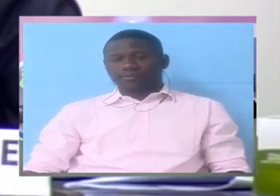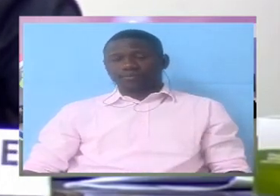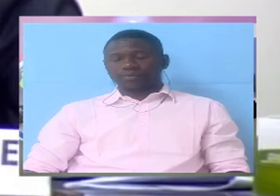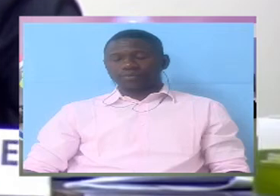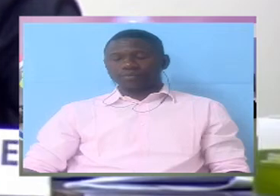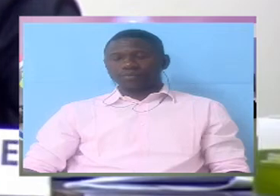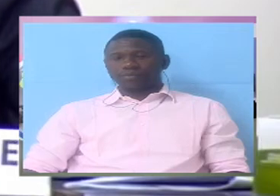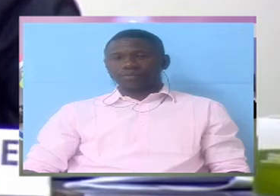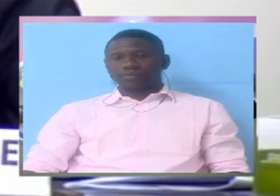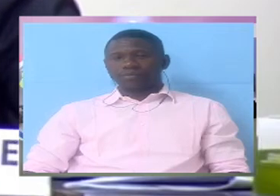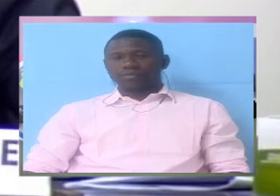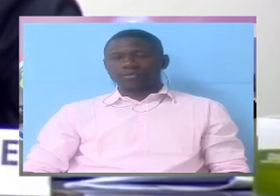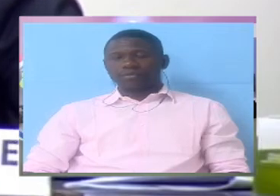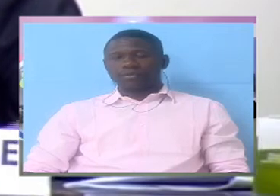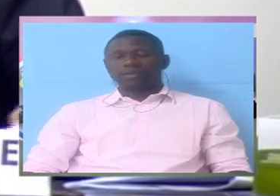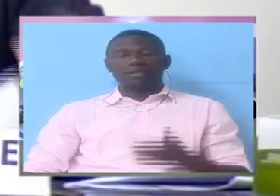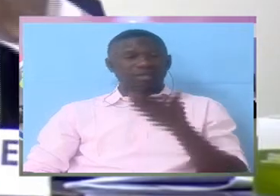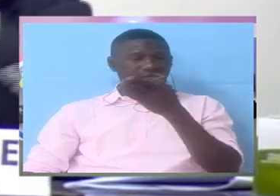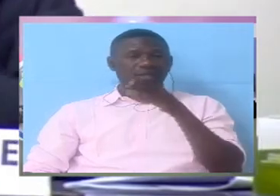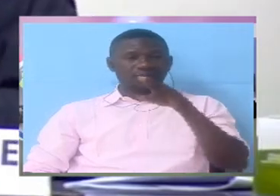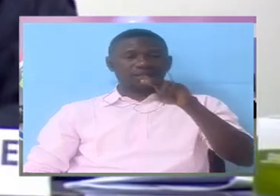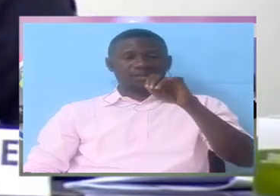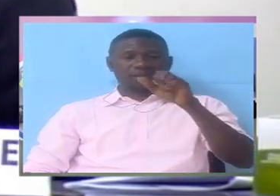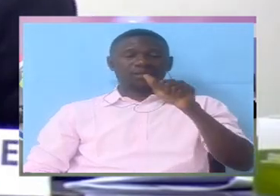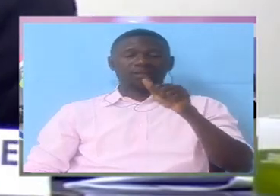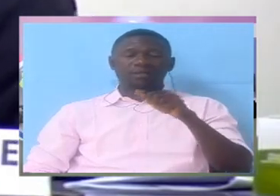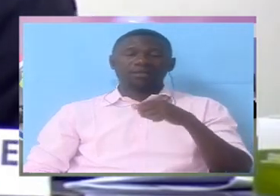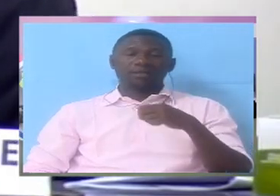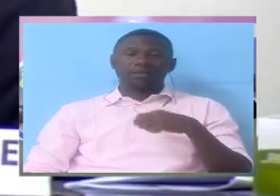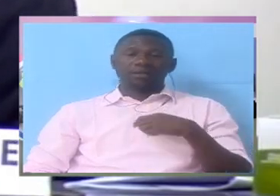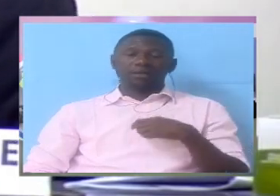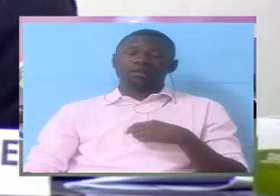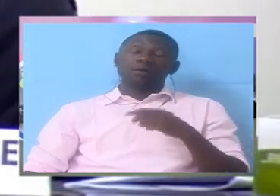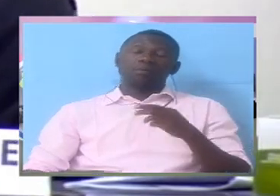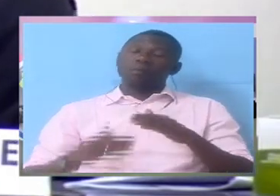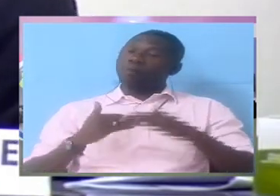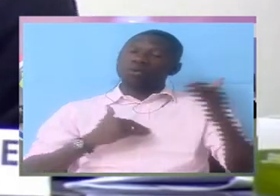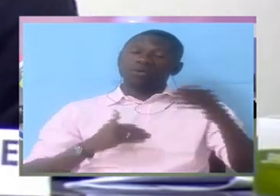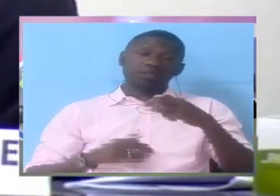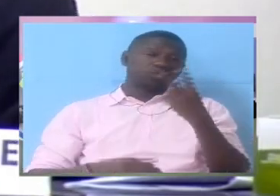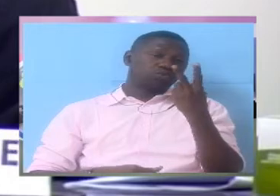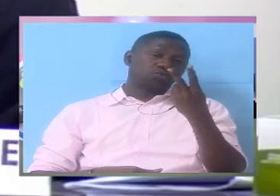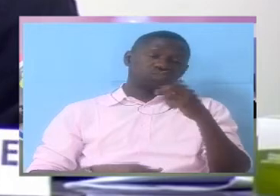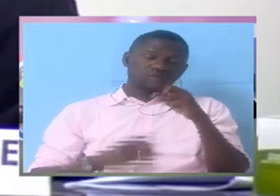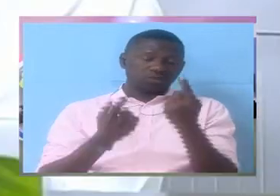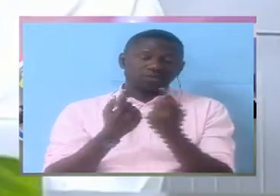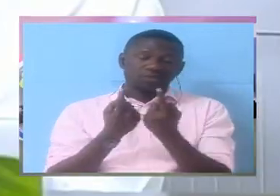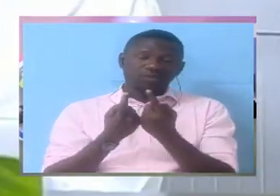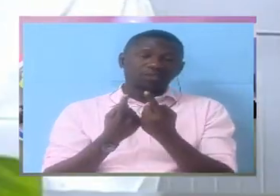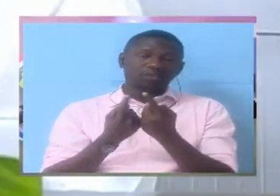than the two instances you